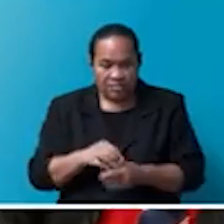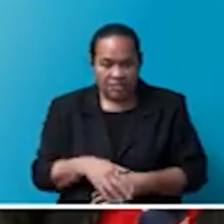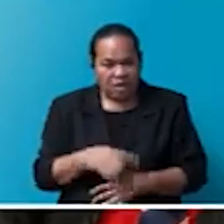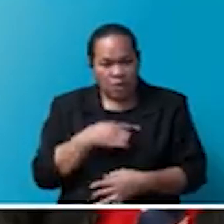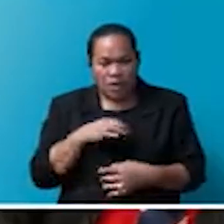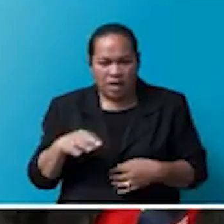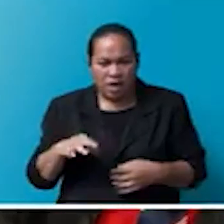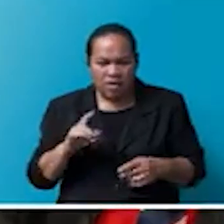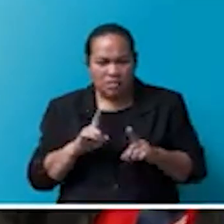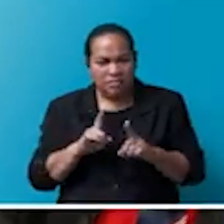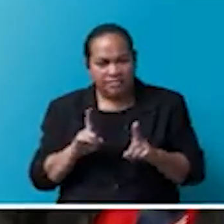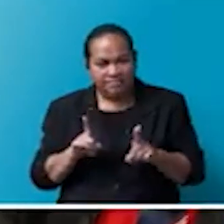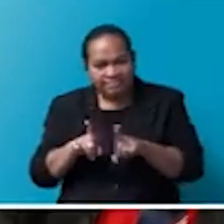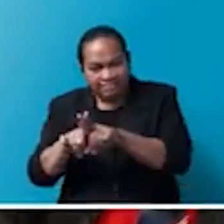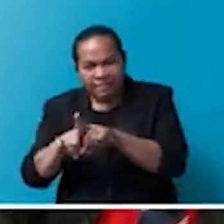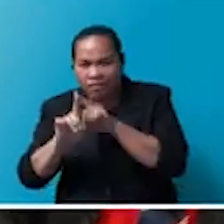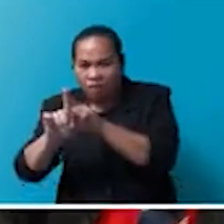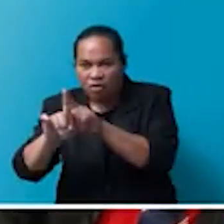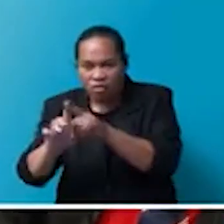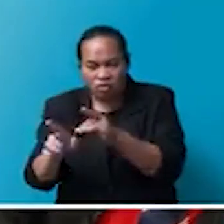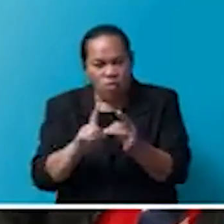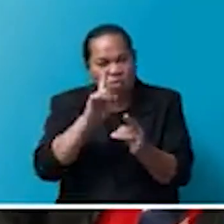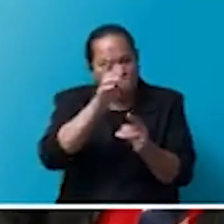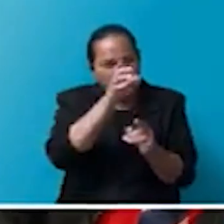aligned to any one power.